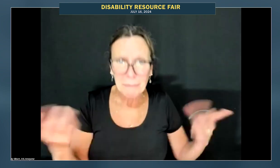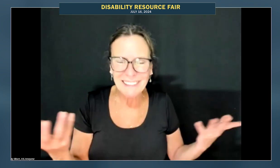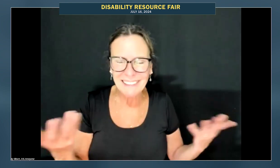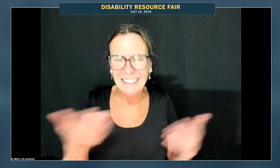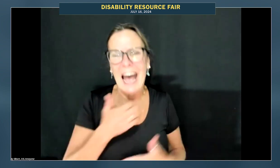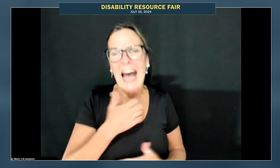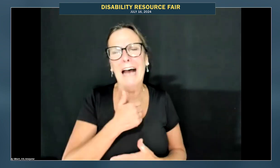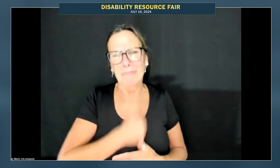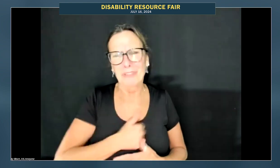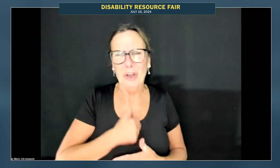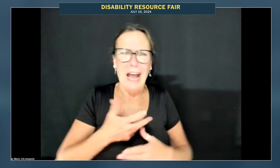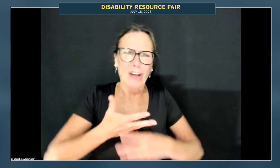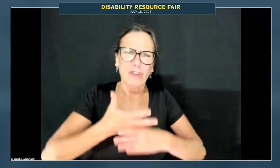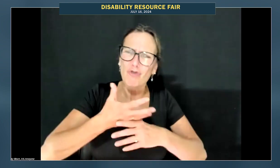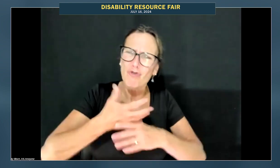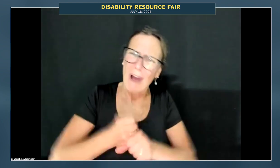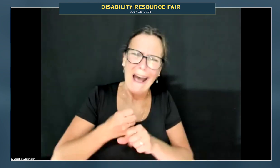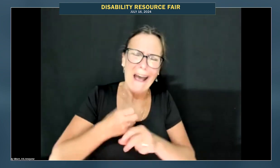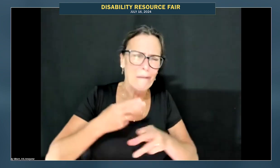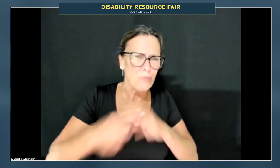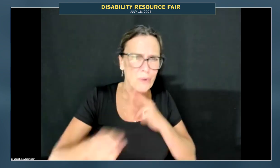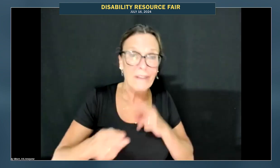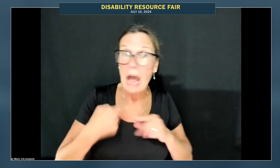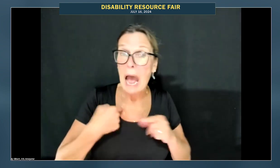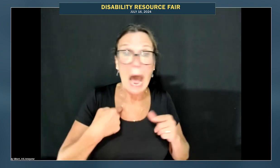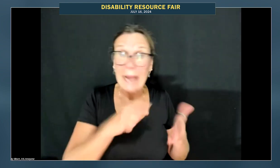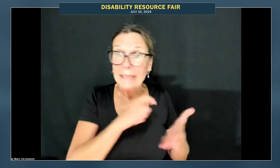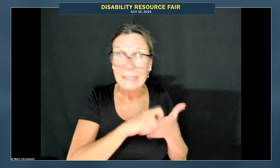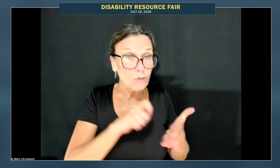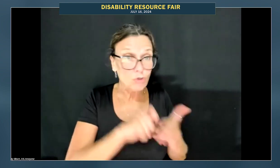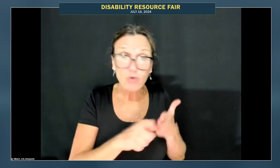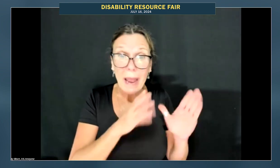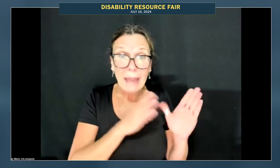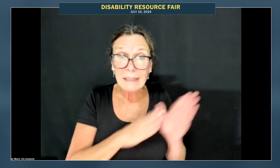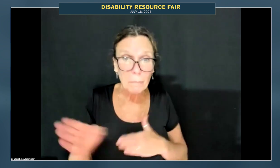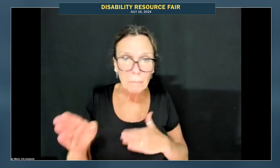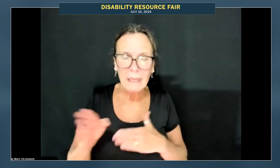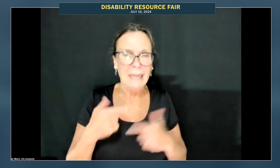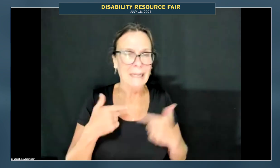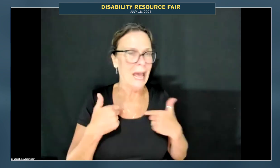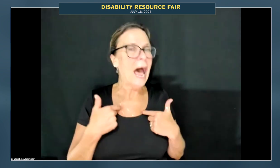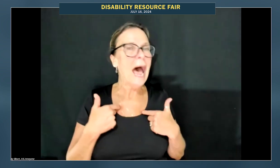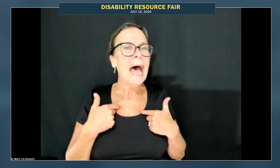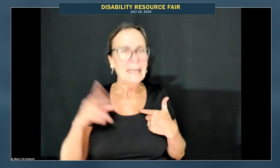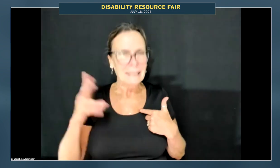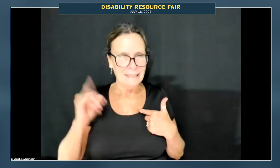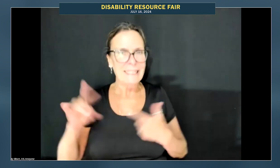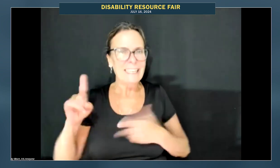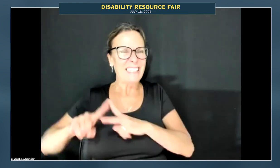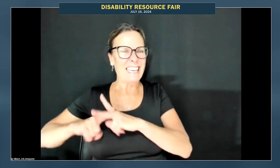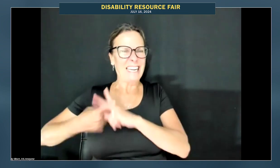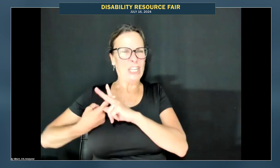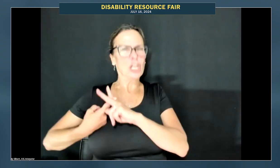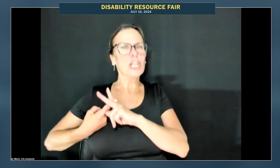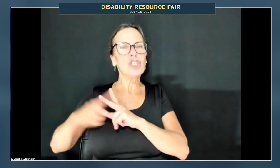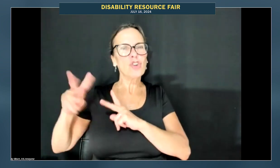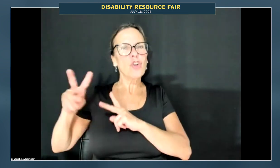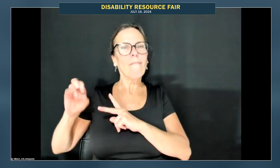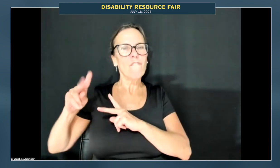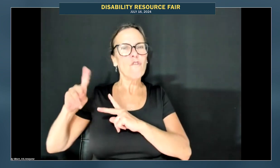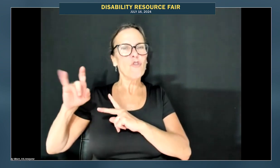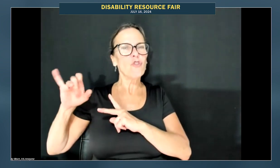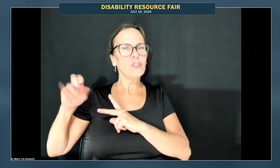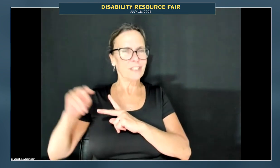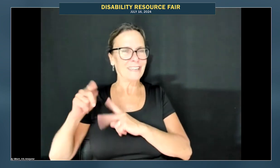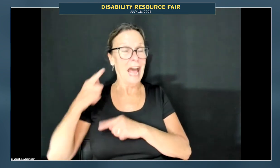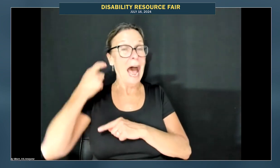to be brief about this. I'm not the author of the plan. I did an initial version of it. Okay. I actually just read what